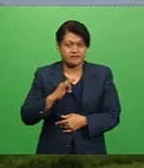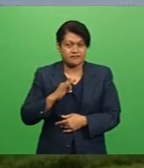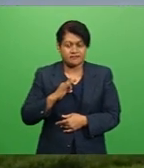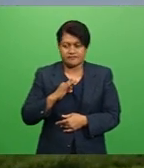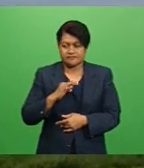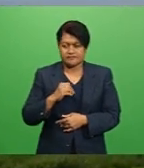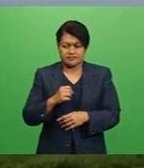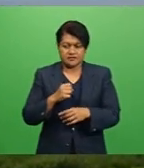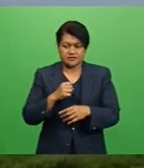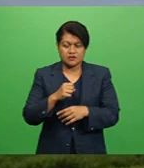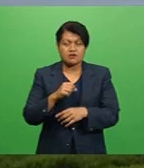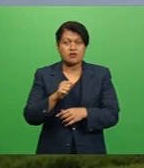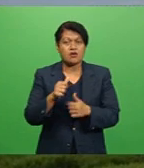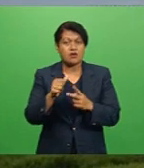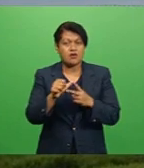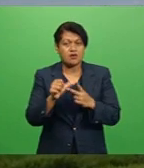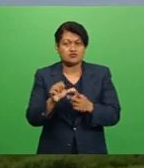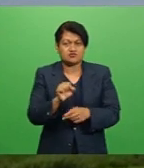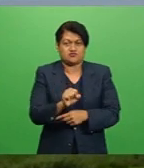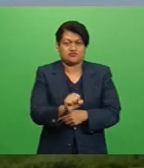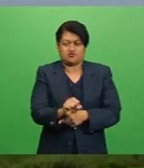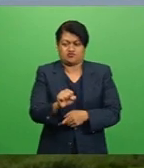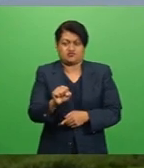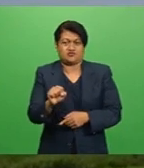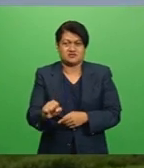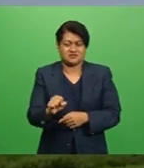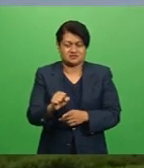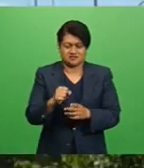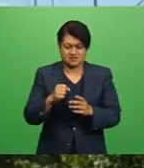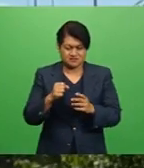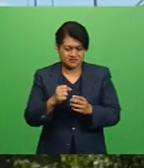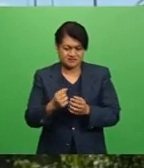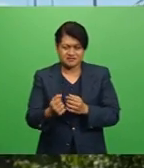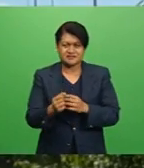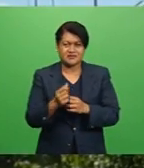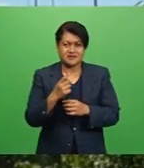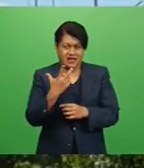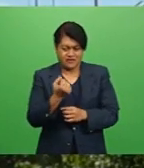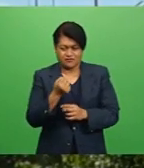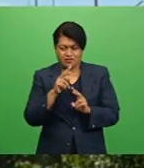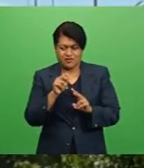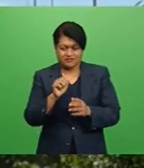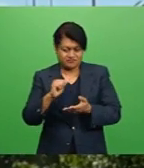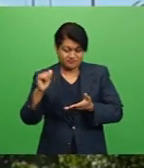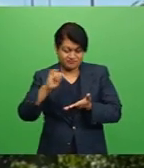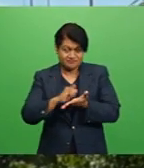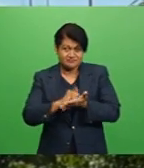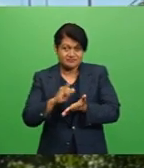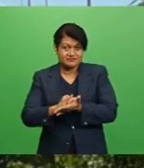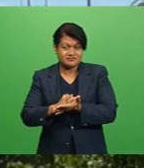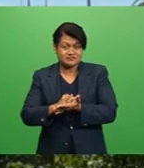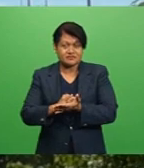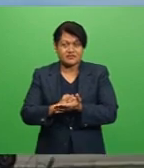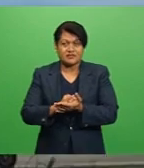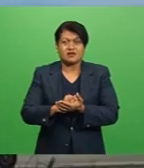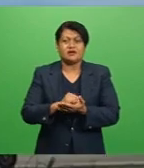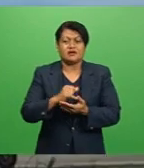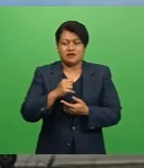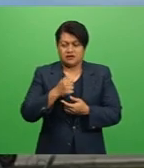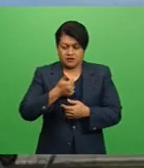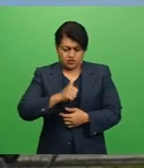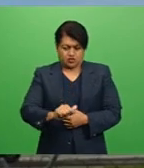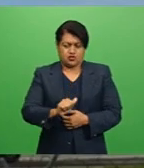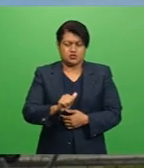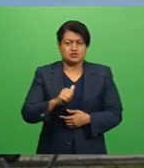controlled weekly quota on inbound passenger numbers because border health protection staff and facilities are being used to help with